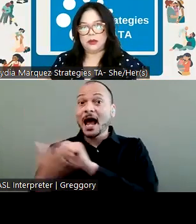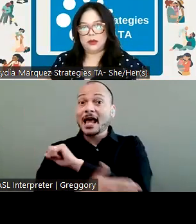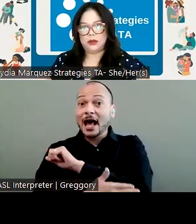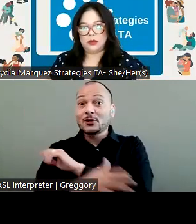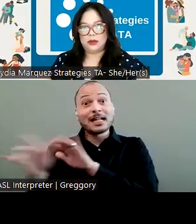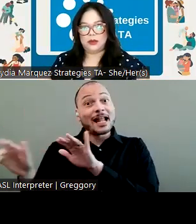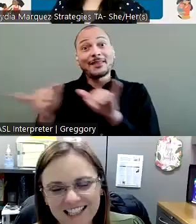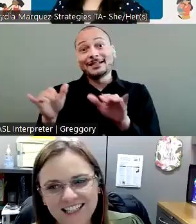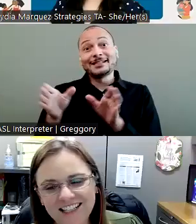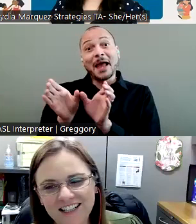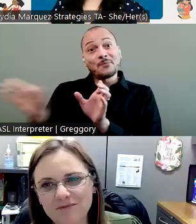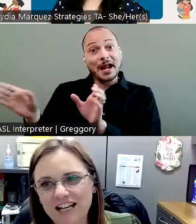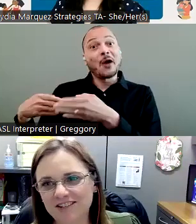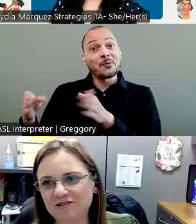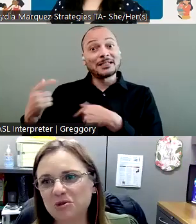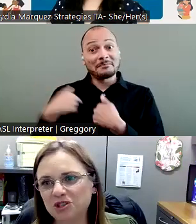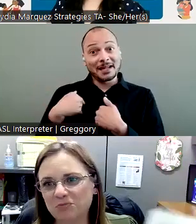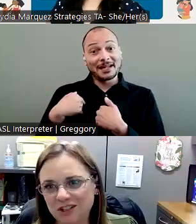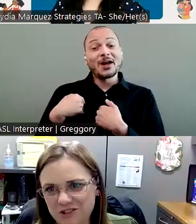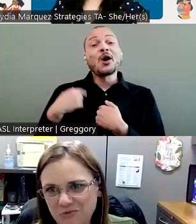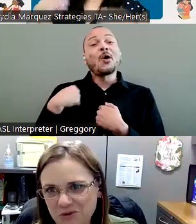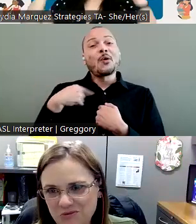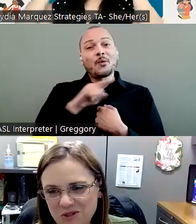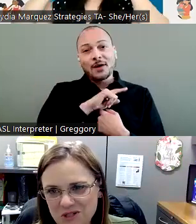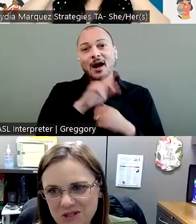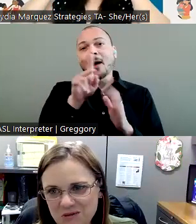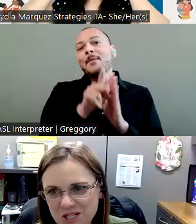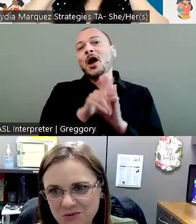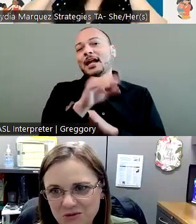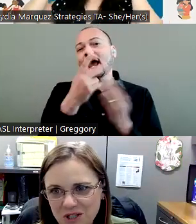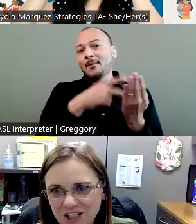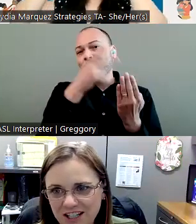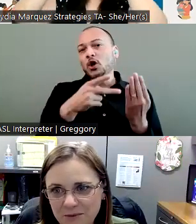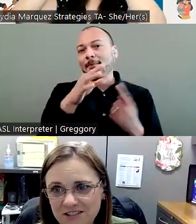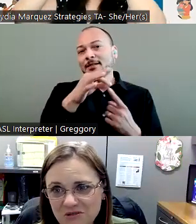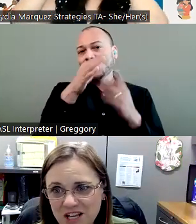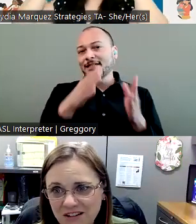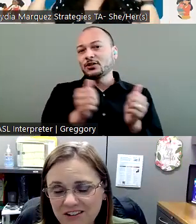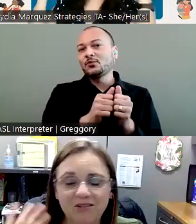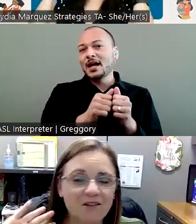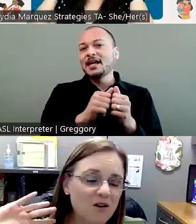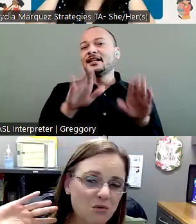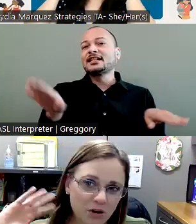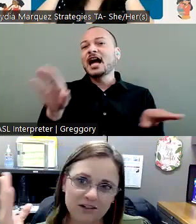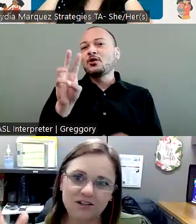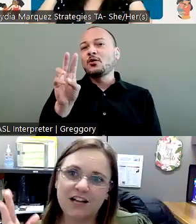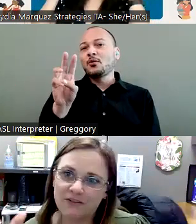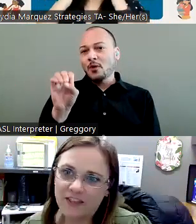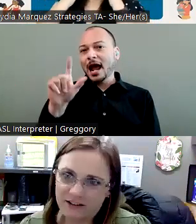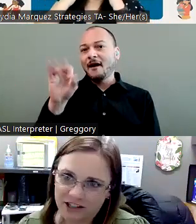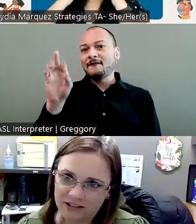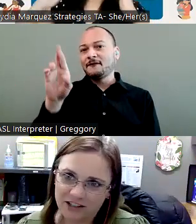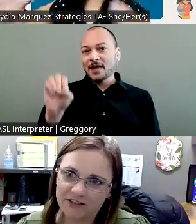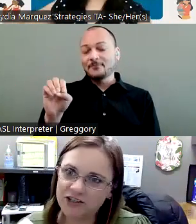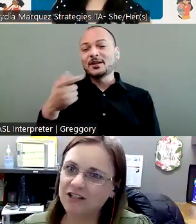same breakout group as me. And we're policy and program specialists with child welfare in Tulare County. So we're actually kind of on